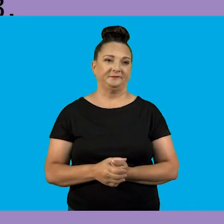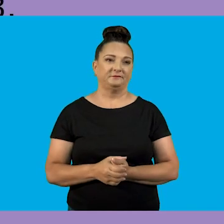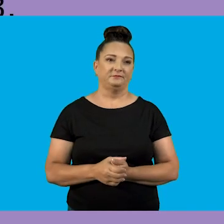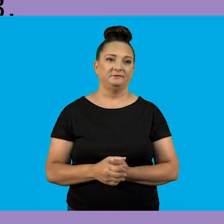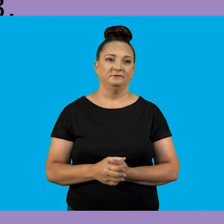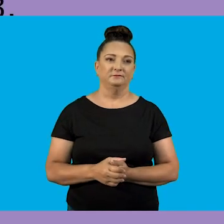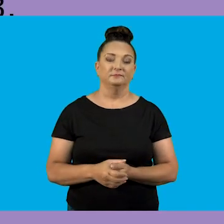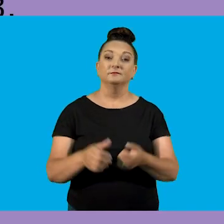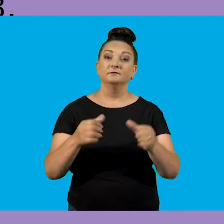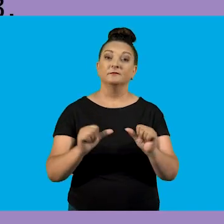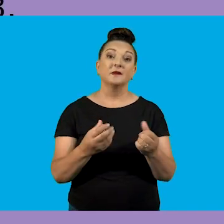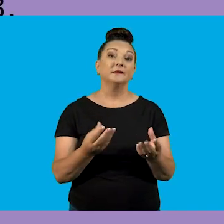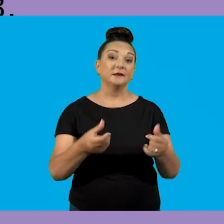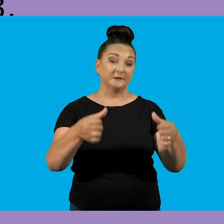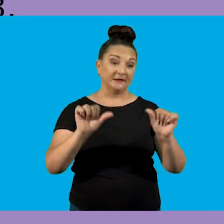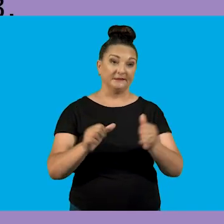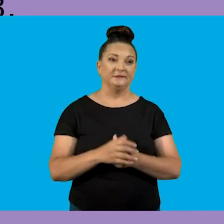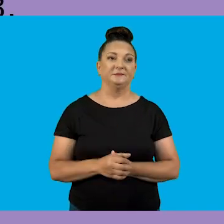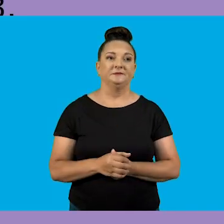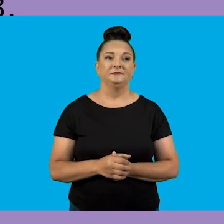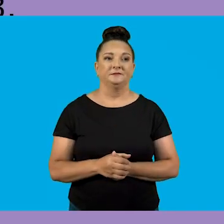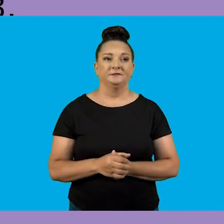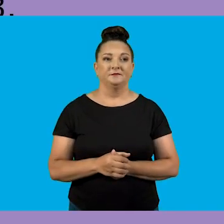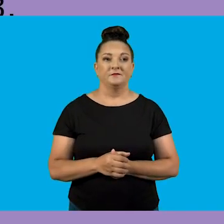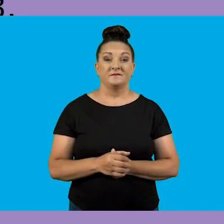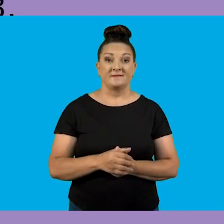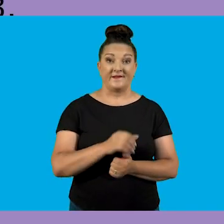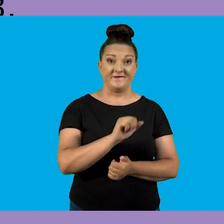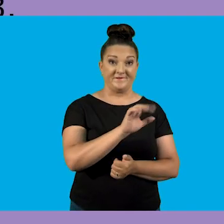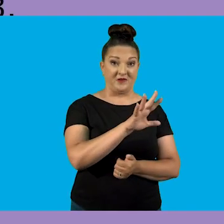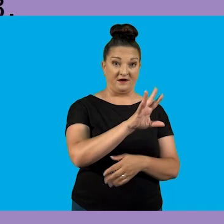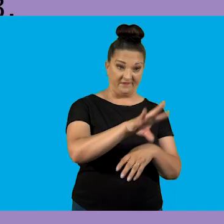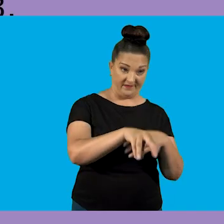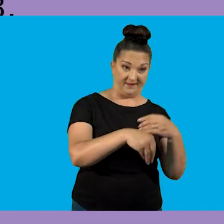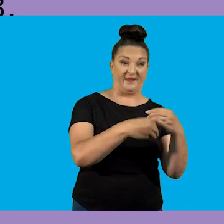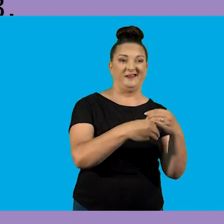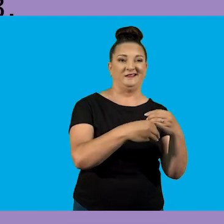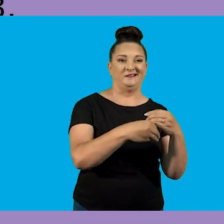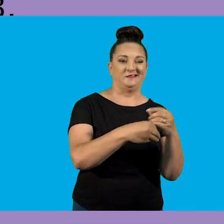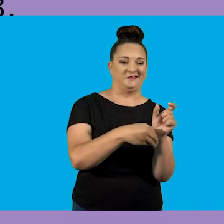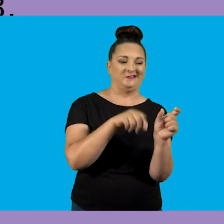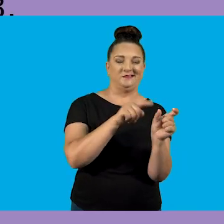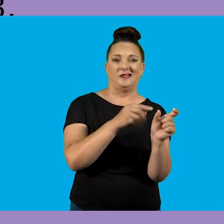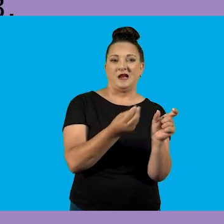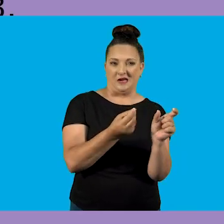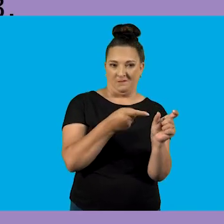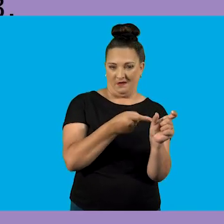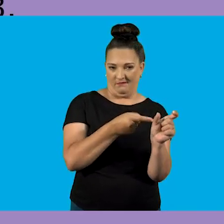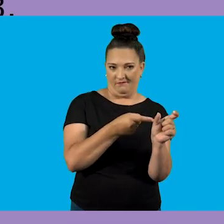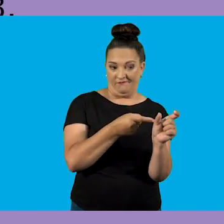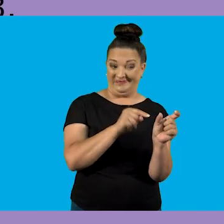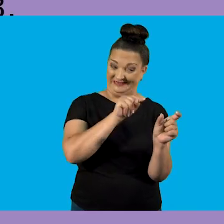3. Let's look at the next one. It says there, add 5 to a number and